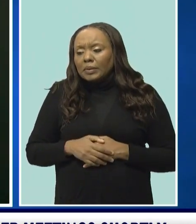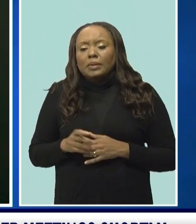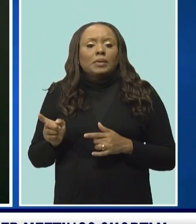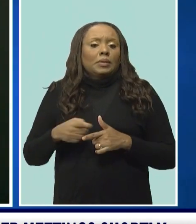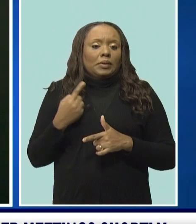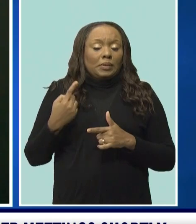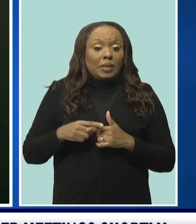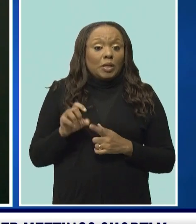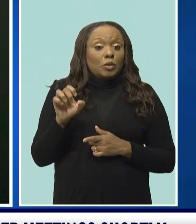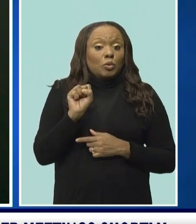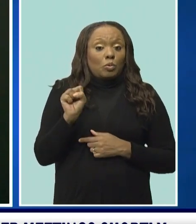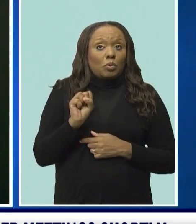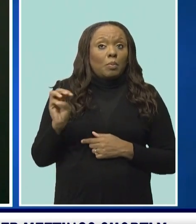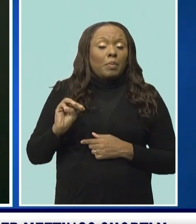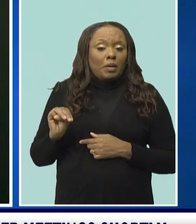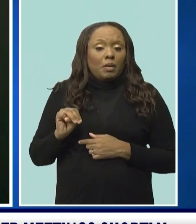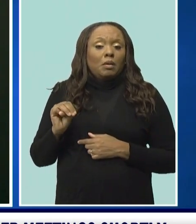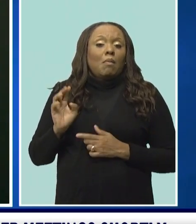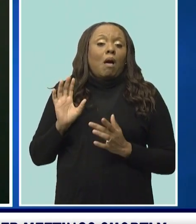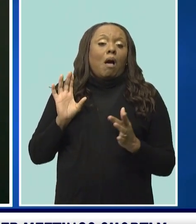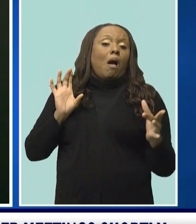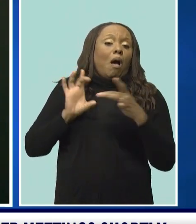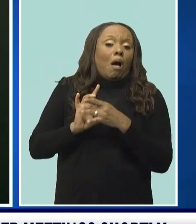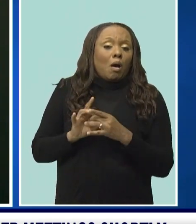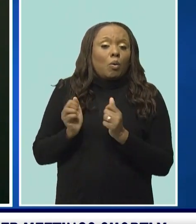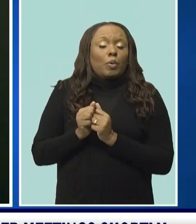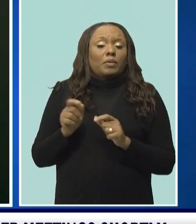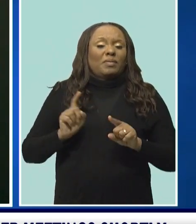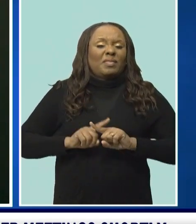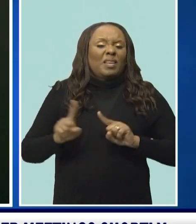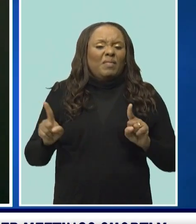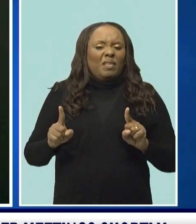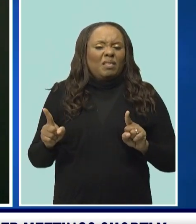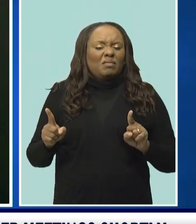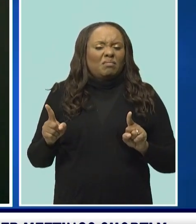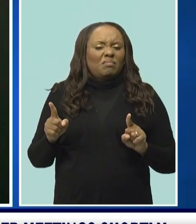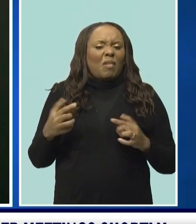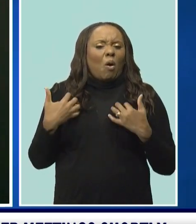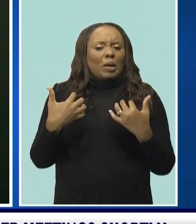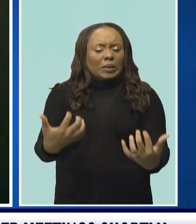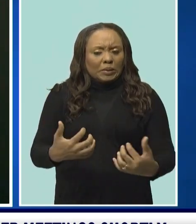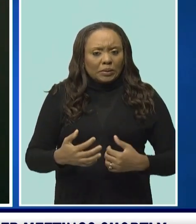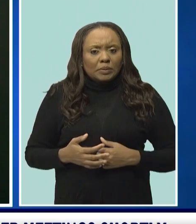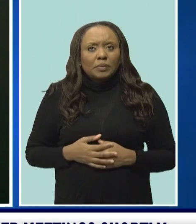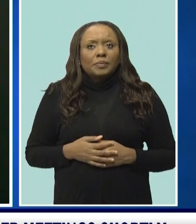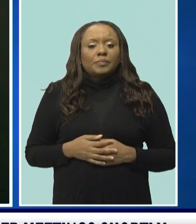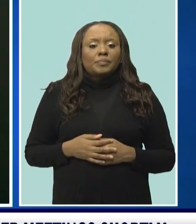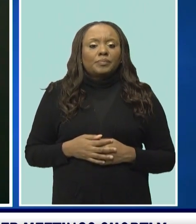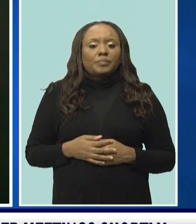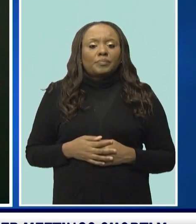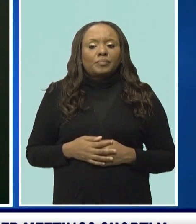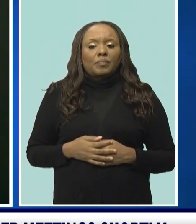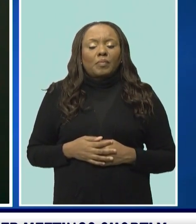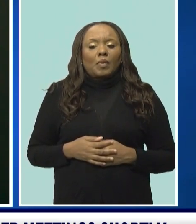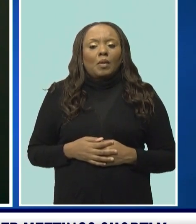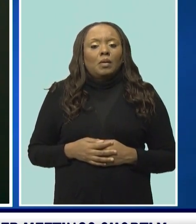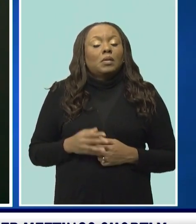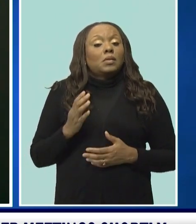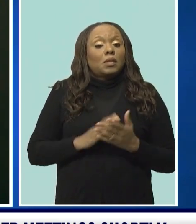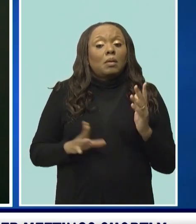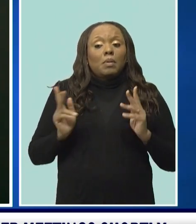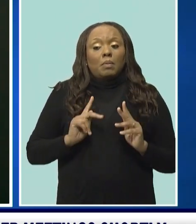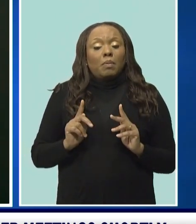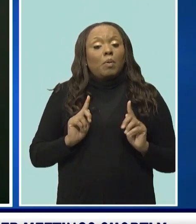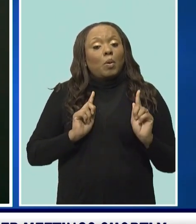we're connecting with a different level of audience. The town hall meetings perhaps hits a different demographic. So we're going wider into